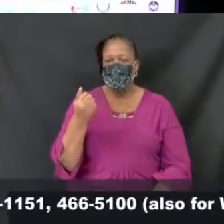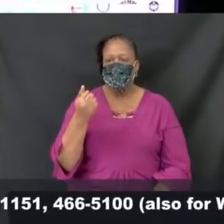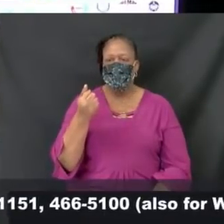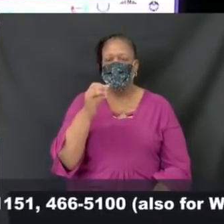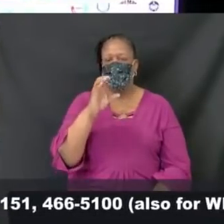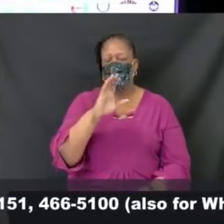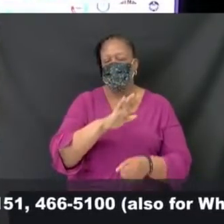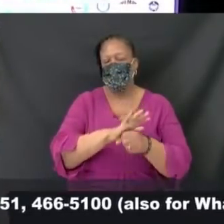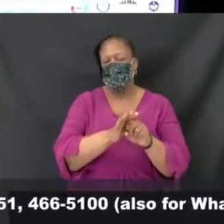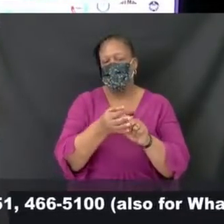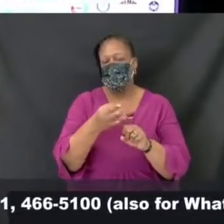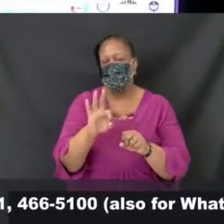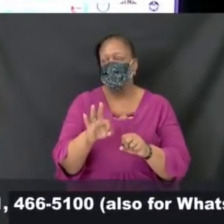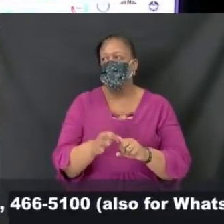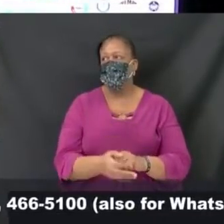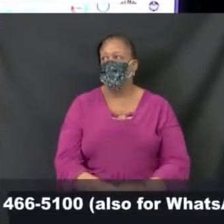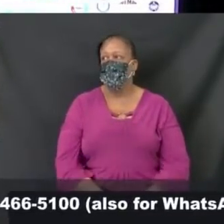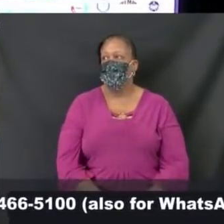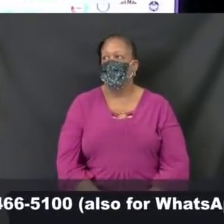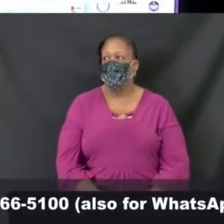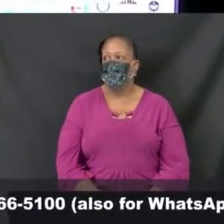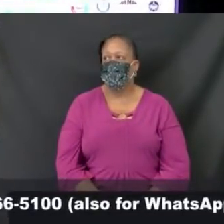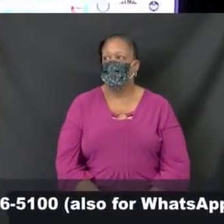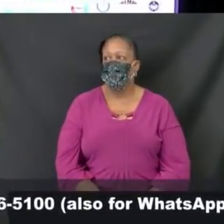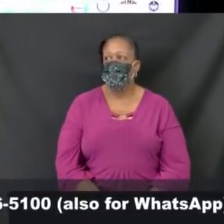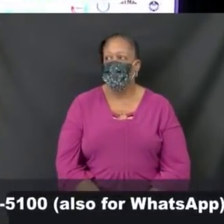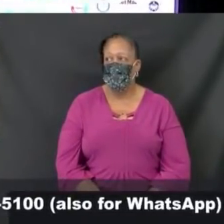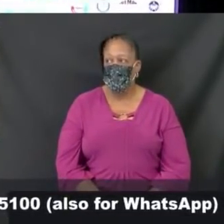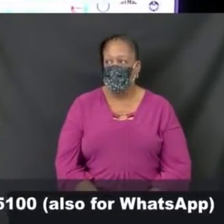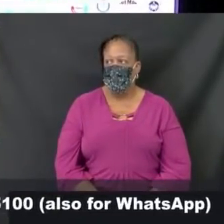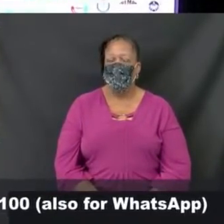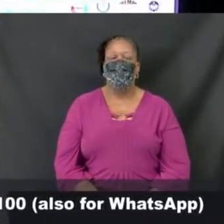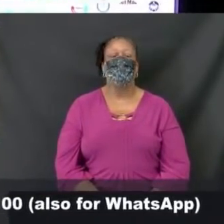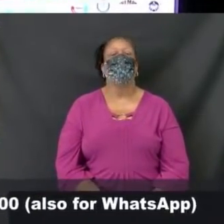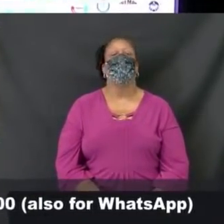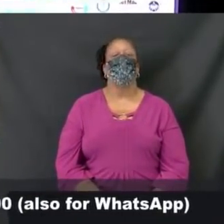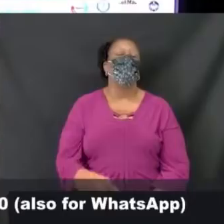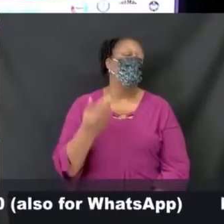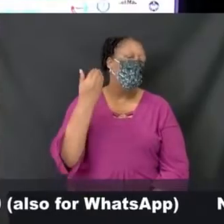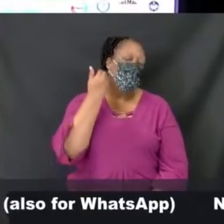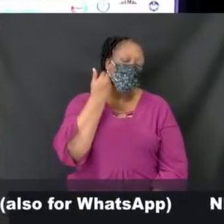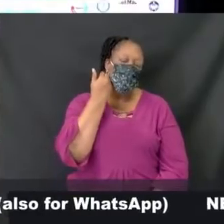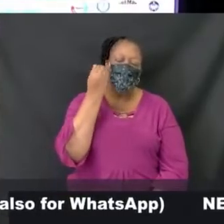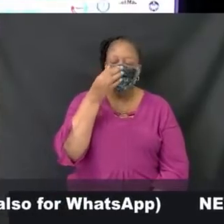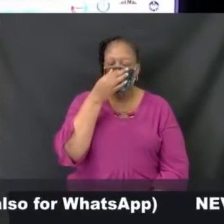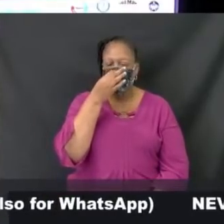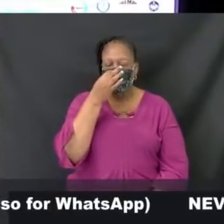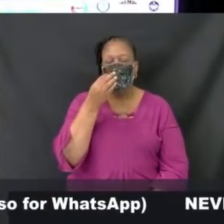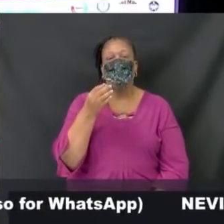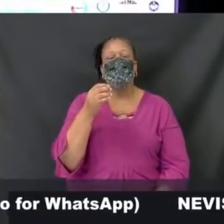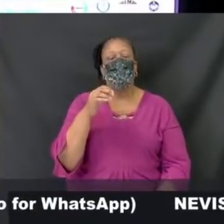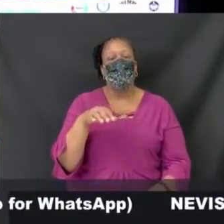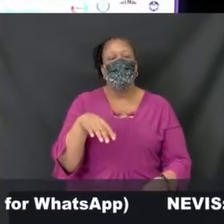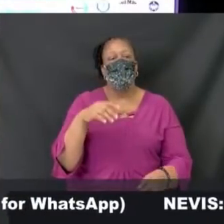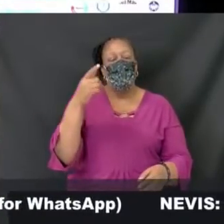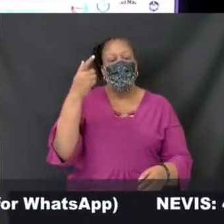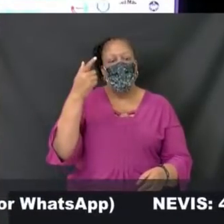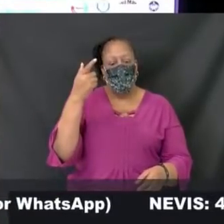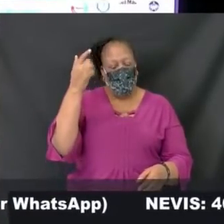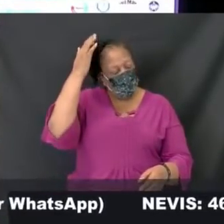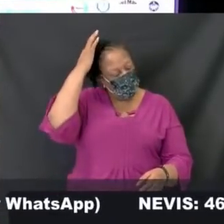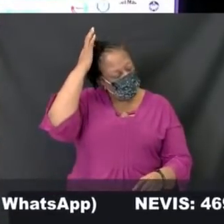The flu is caused by an influenza-type virus, and one can do testing for